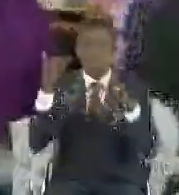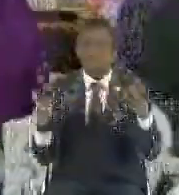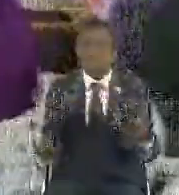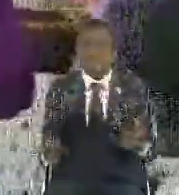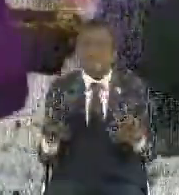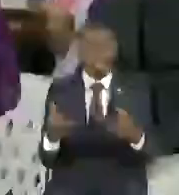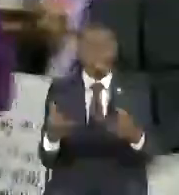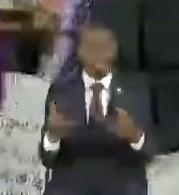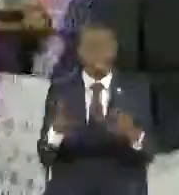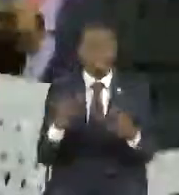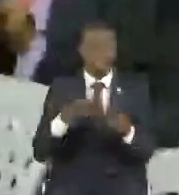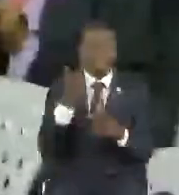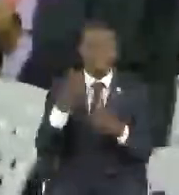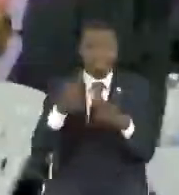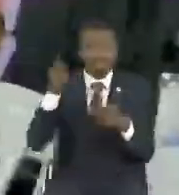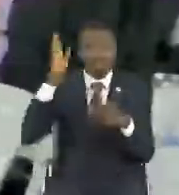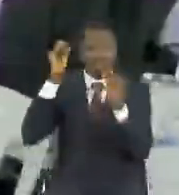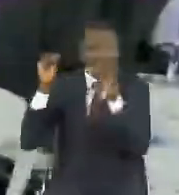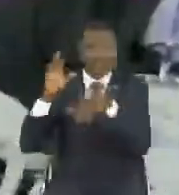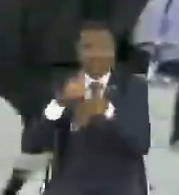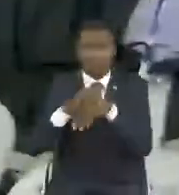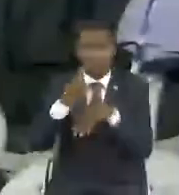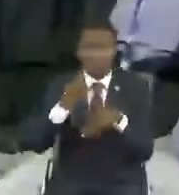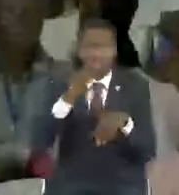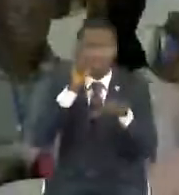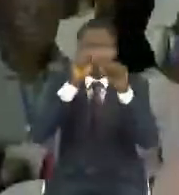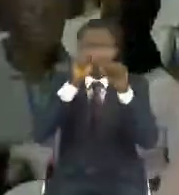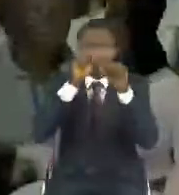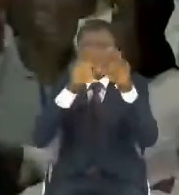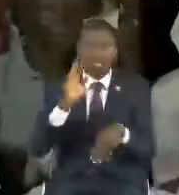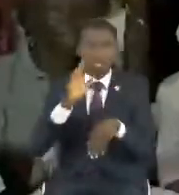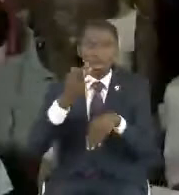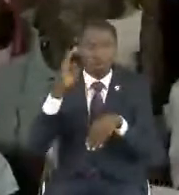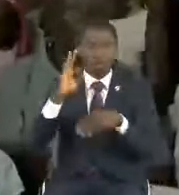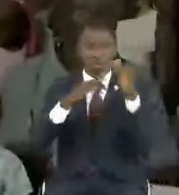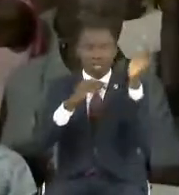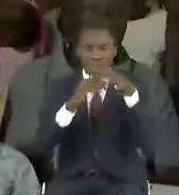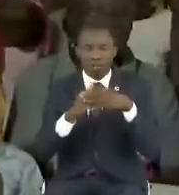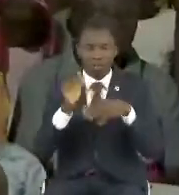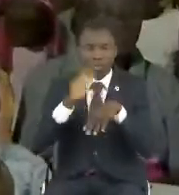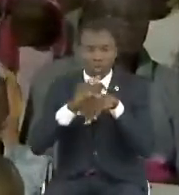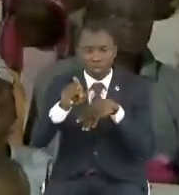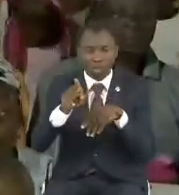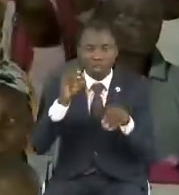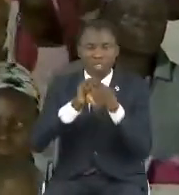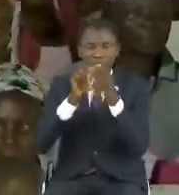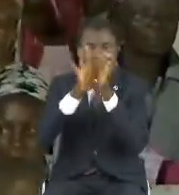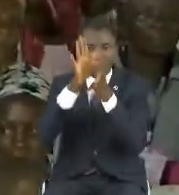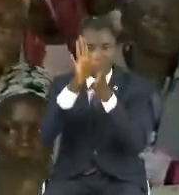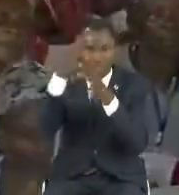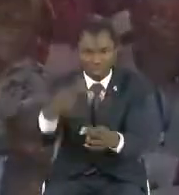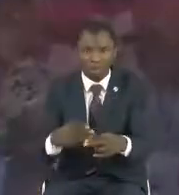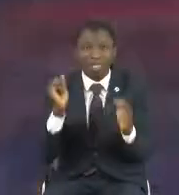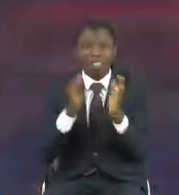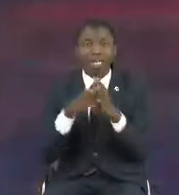will lavish upon you the blessings of heaven in Jesus' name. That the blessing